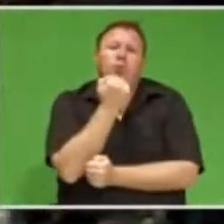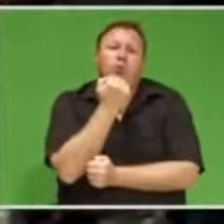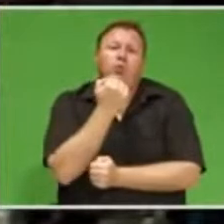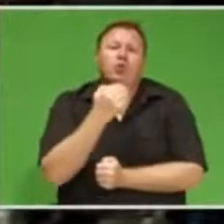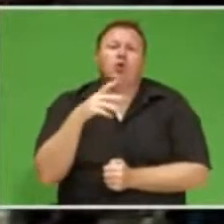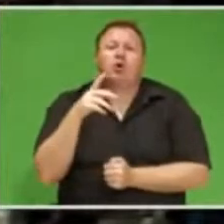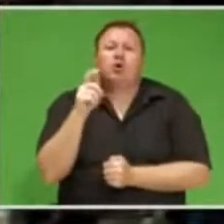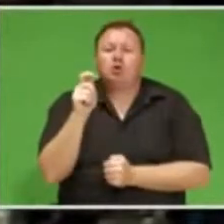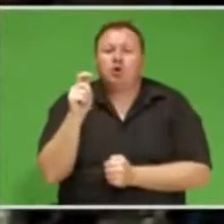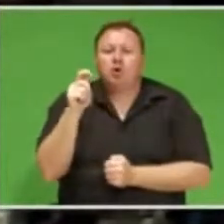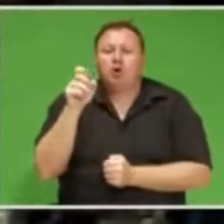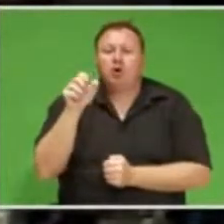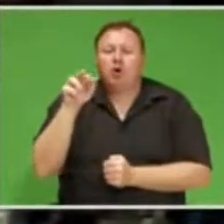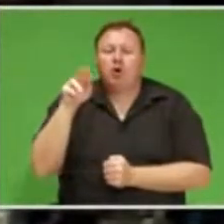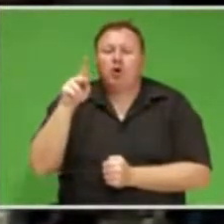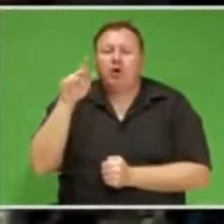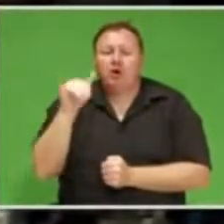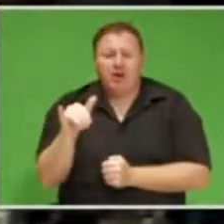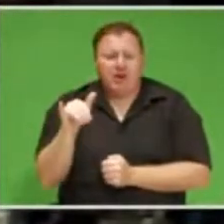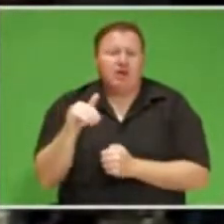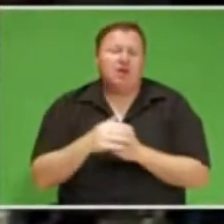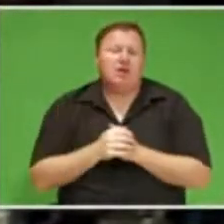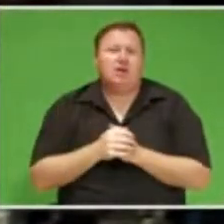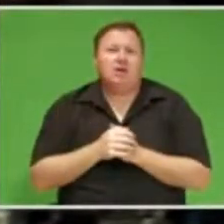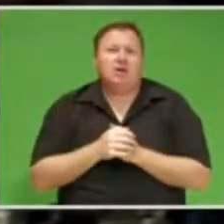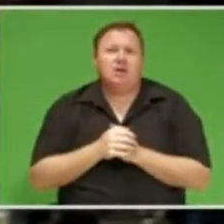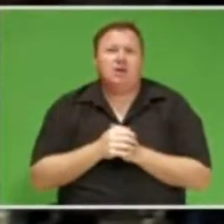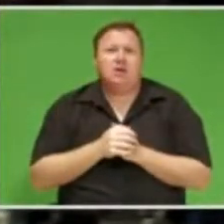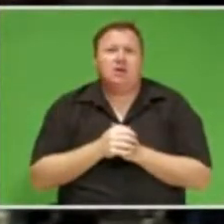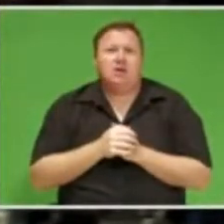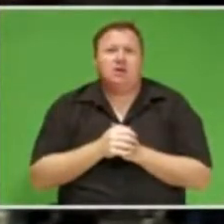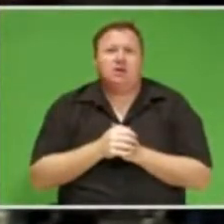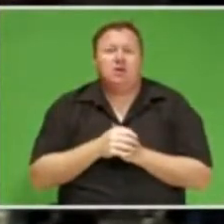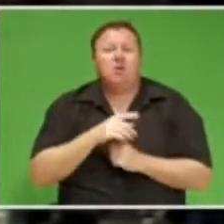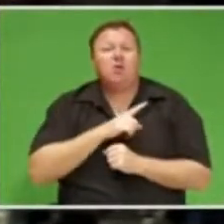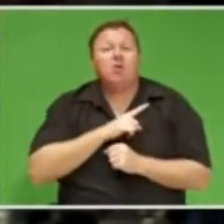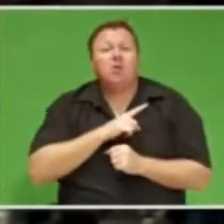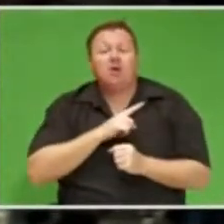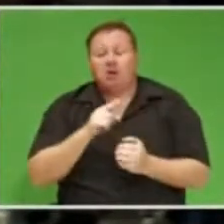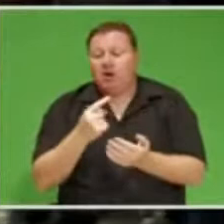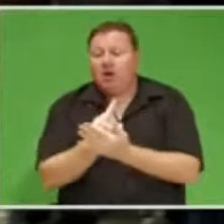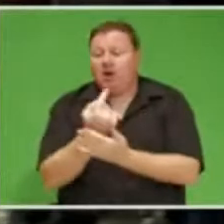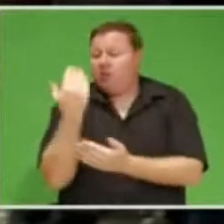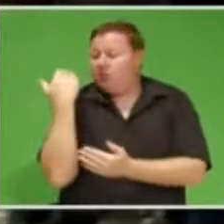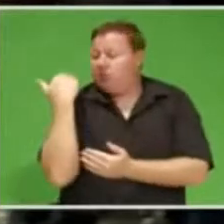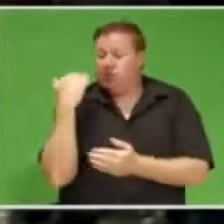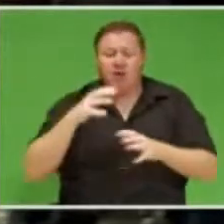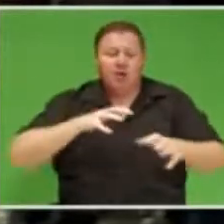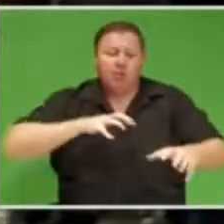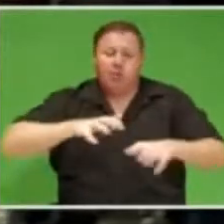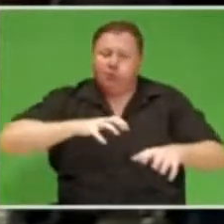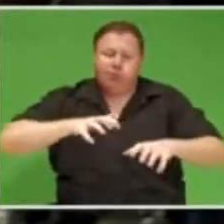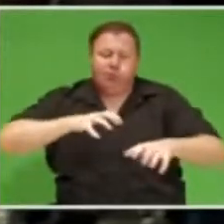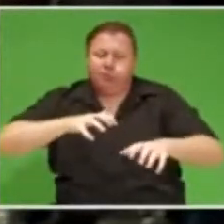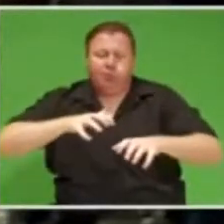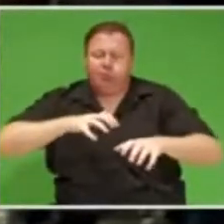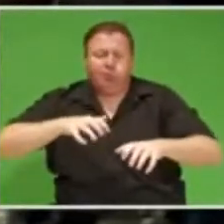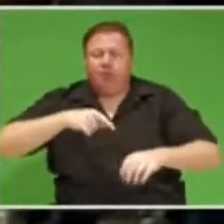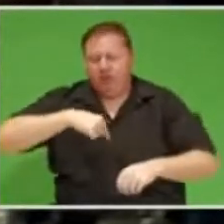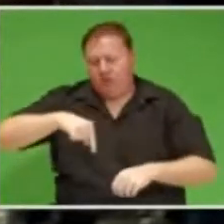Turkey following the devastating earthquake that they experienced earlier this